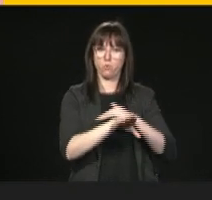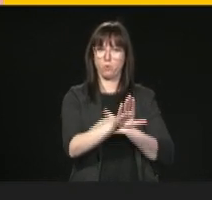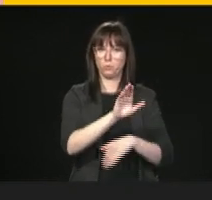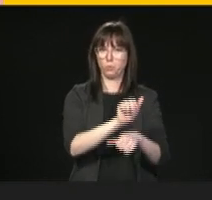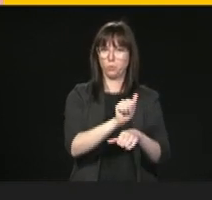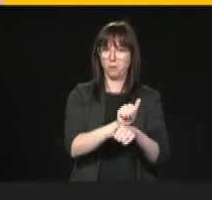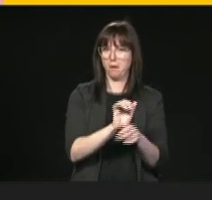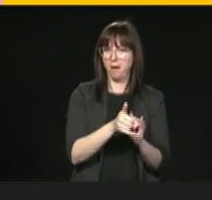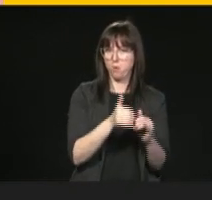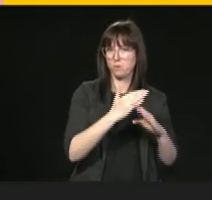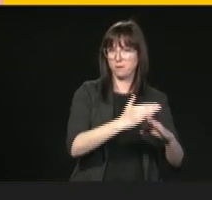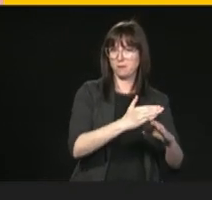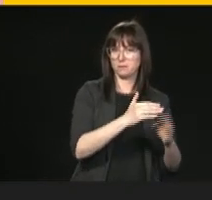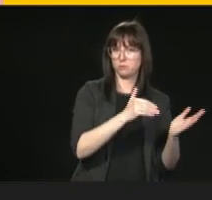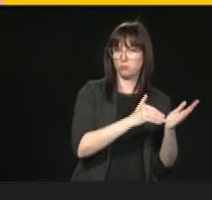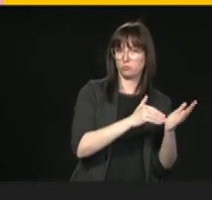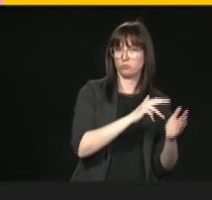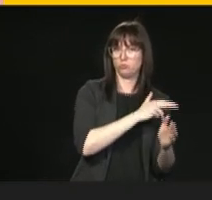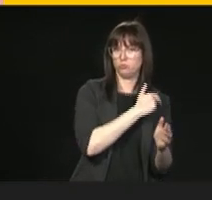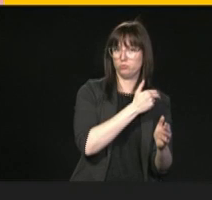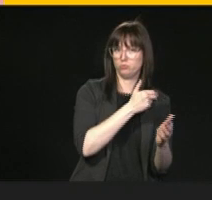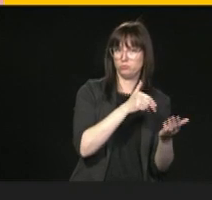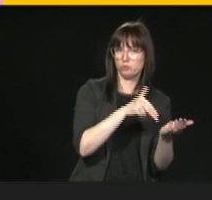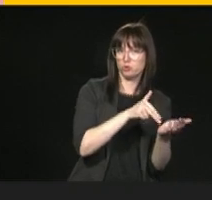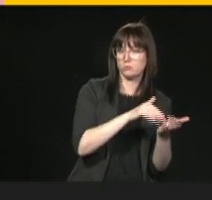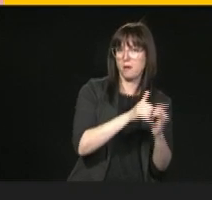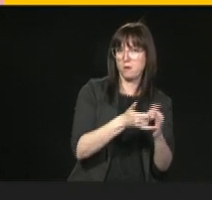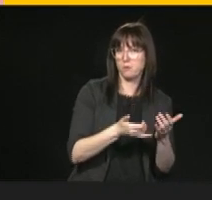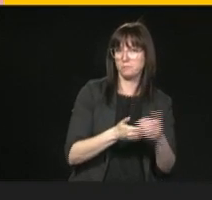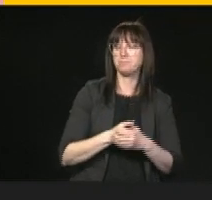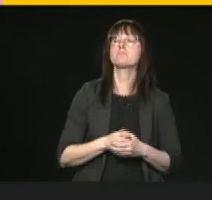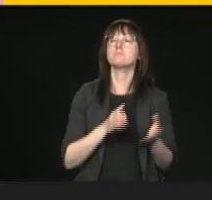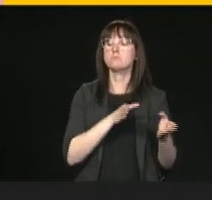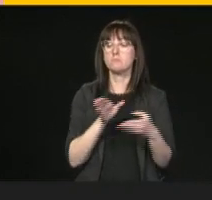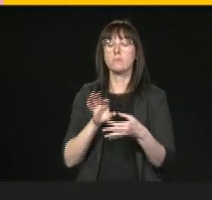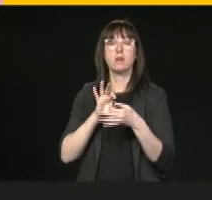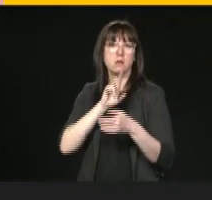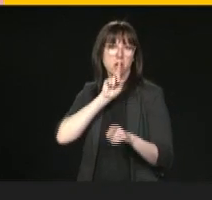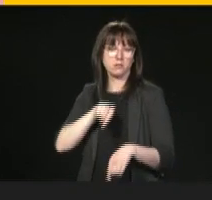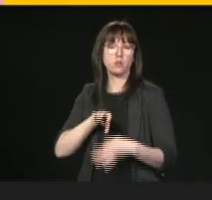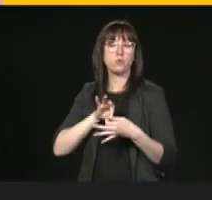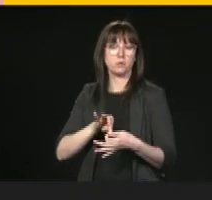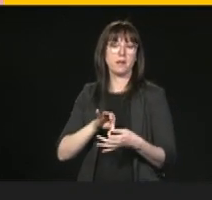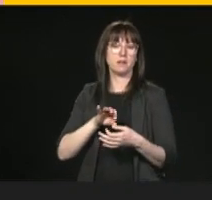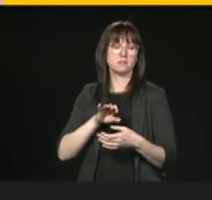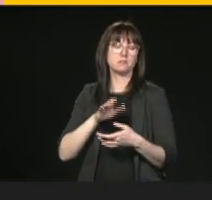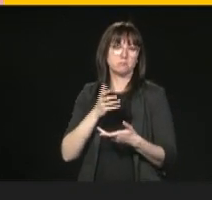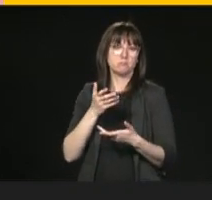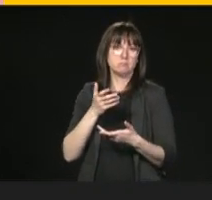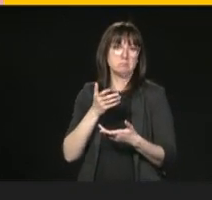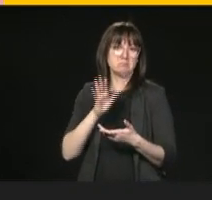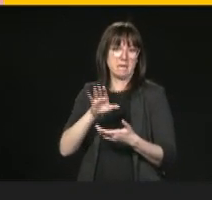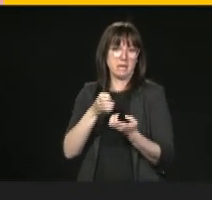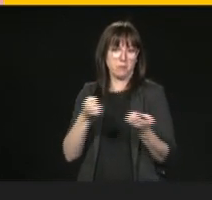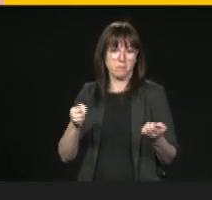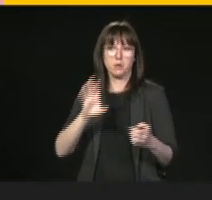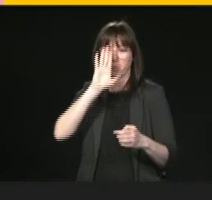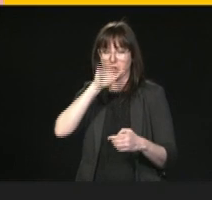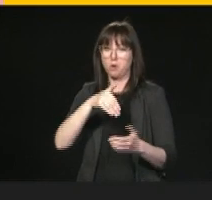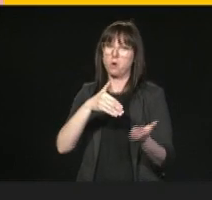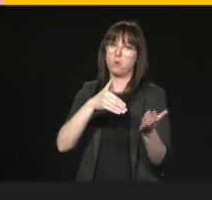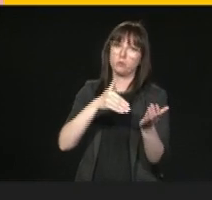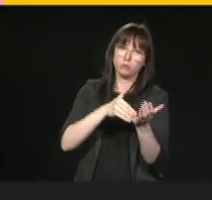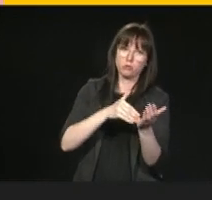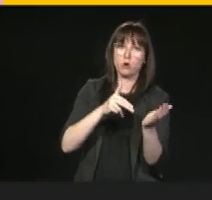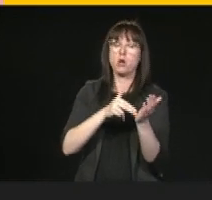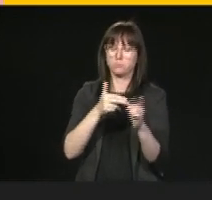Certainly in terms of PPE, we recognize that the frontline healthcare workers, all frontline workers who are at risk of exposure due to dealing with sick patients, they